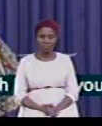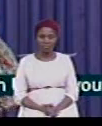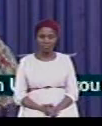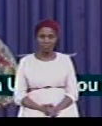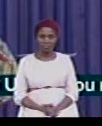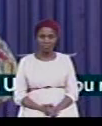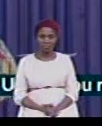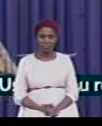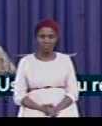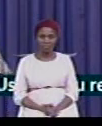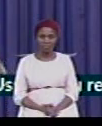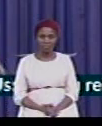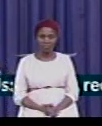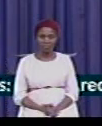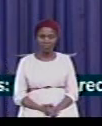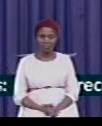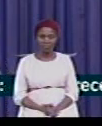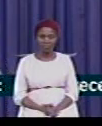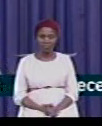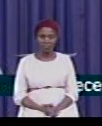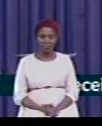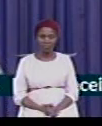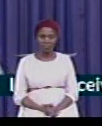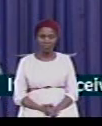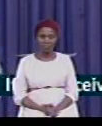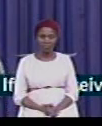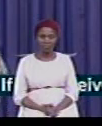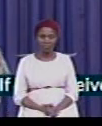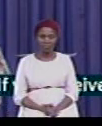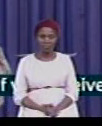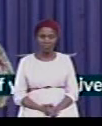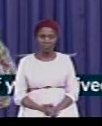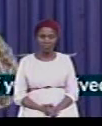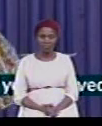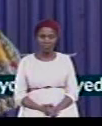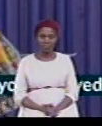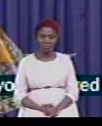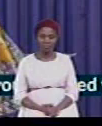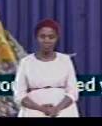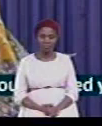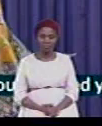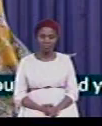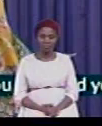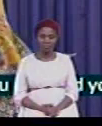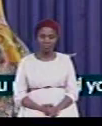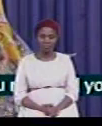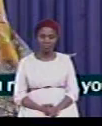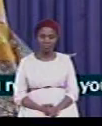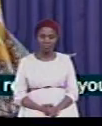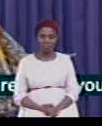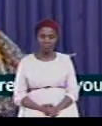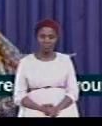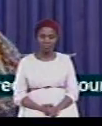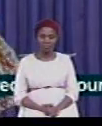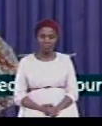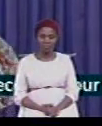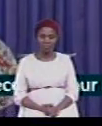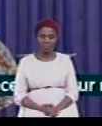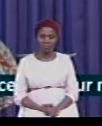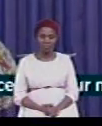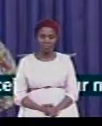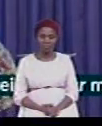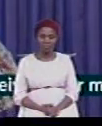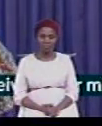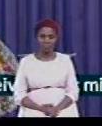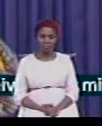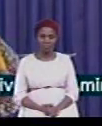se na wanya a wo ma ye se me se urade urade ene be kwa osura he mem kire wo ye de eja no apede emfa nya me so mfa wo ho a